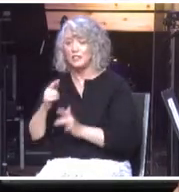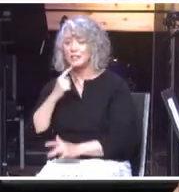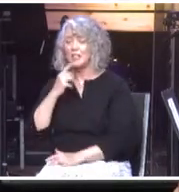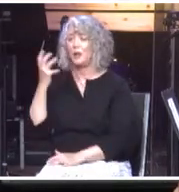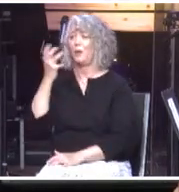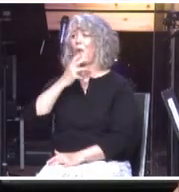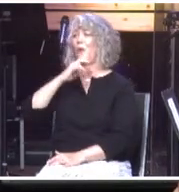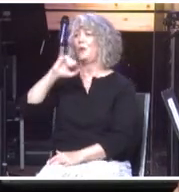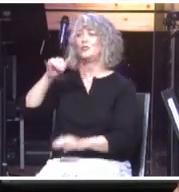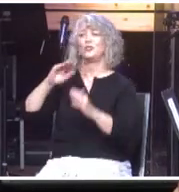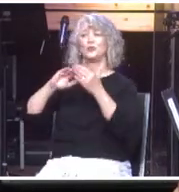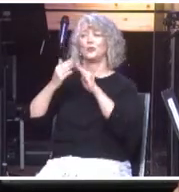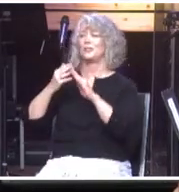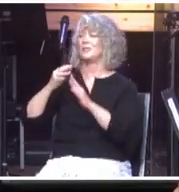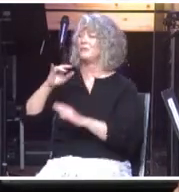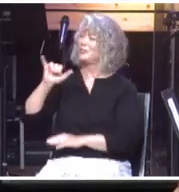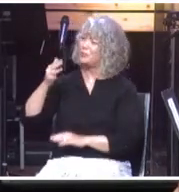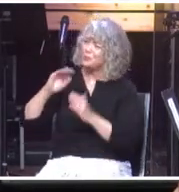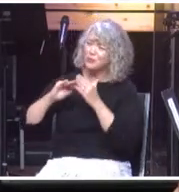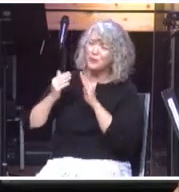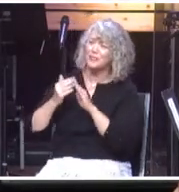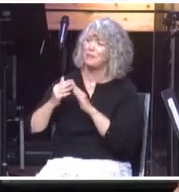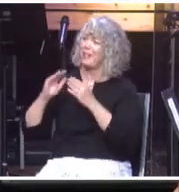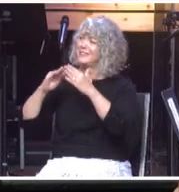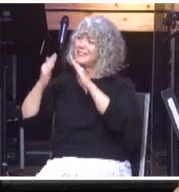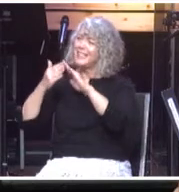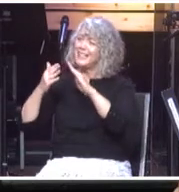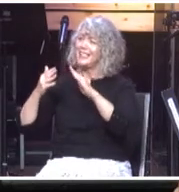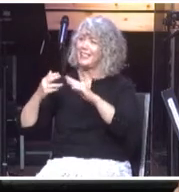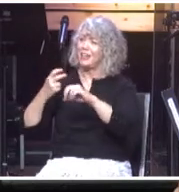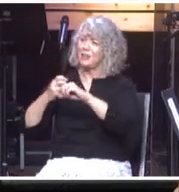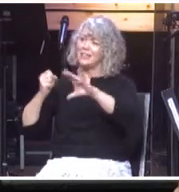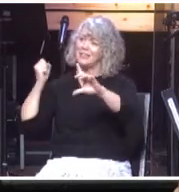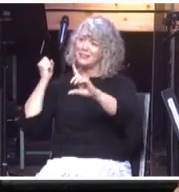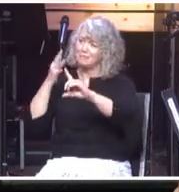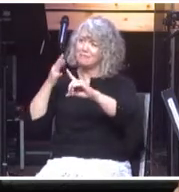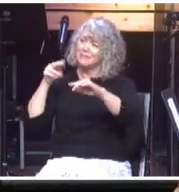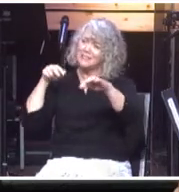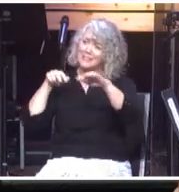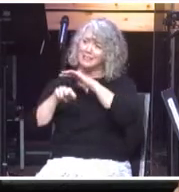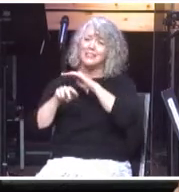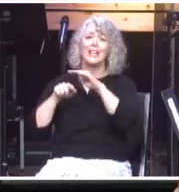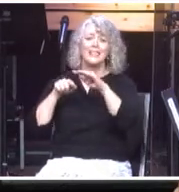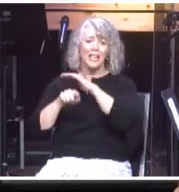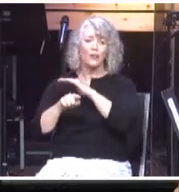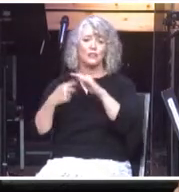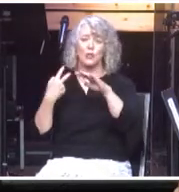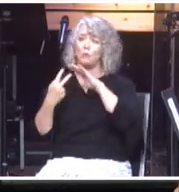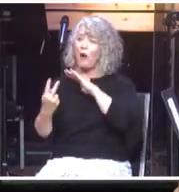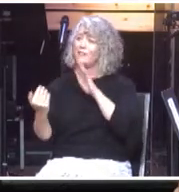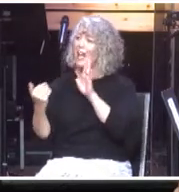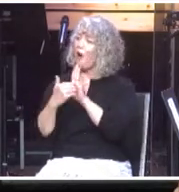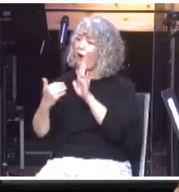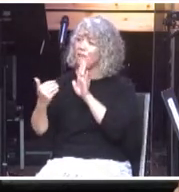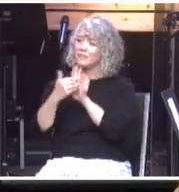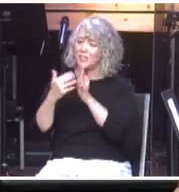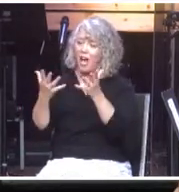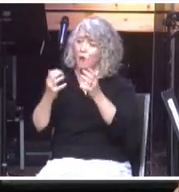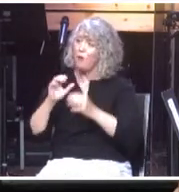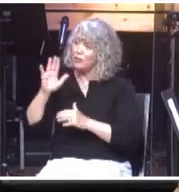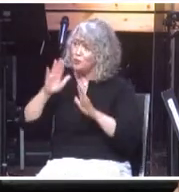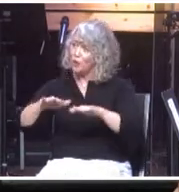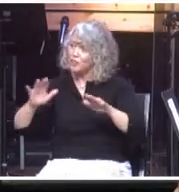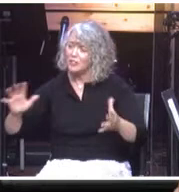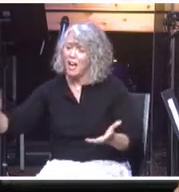Jerusalem, the city that kills the prophets and stones those who sent to her, how often I wanted to gather your children